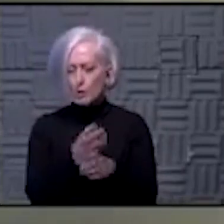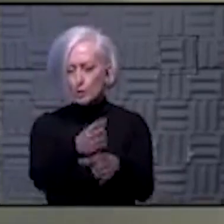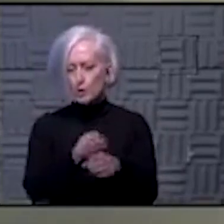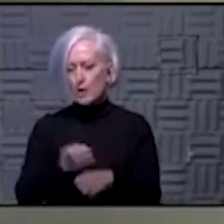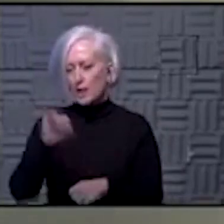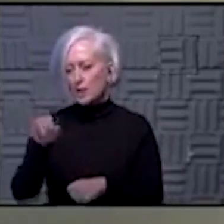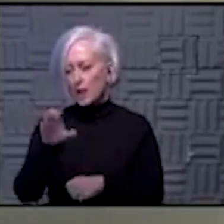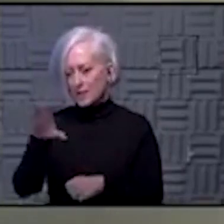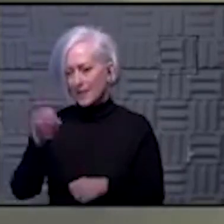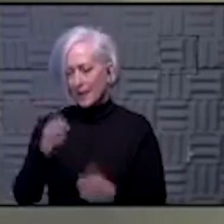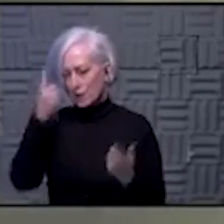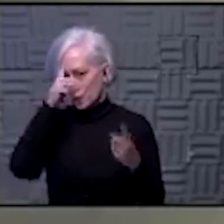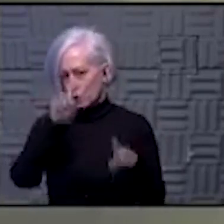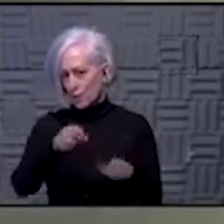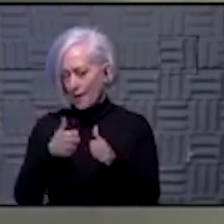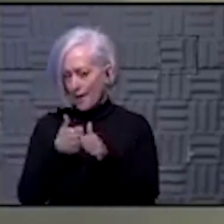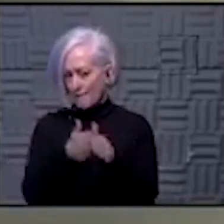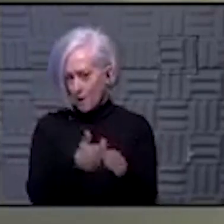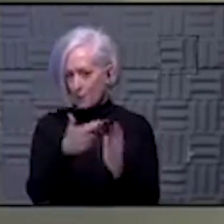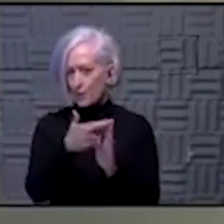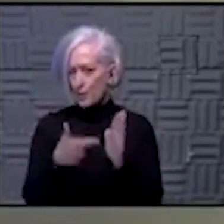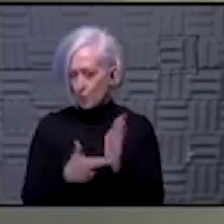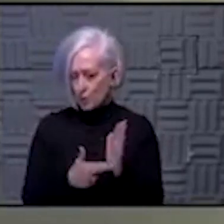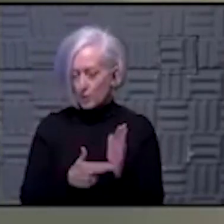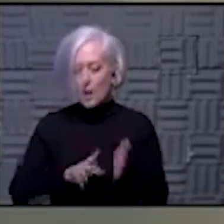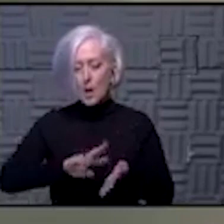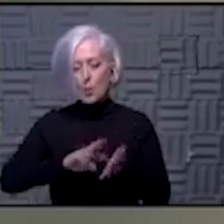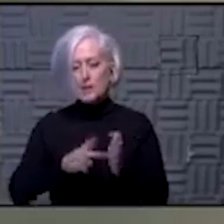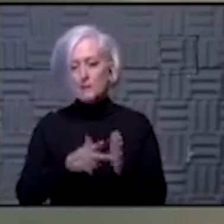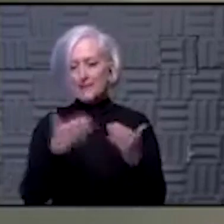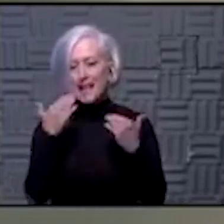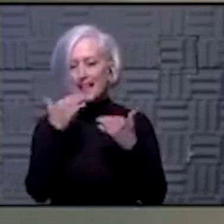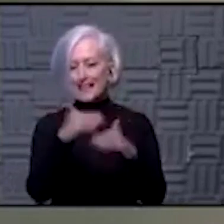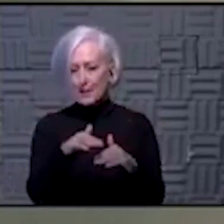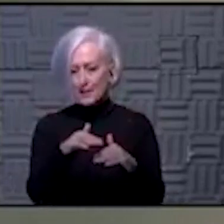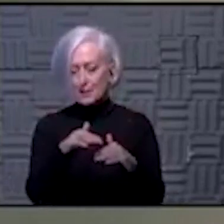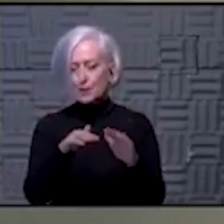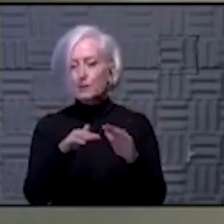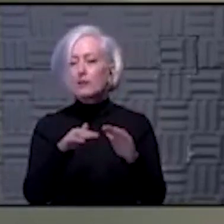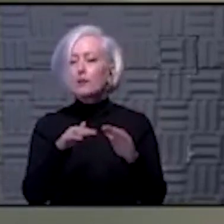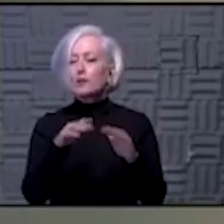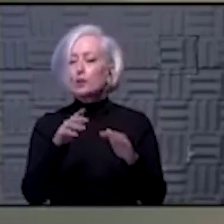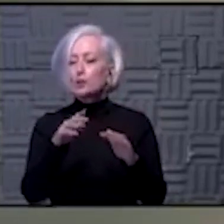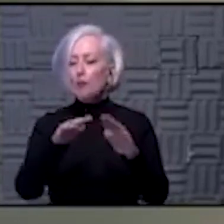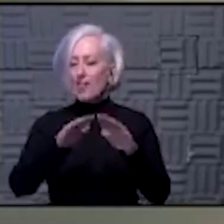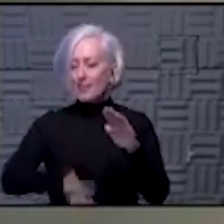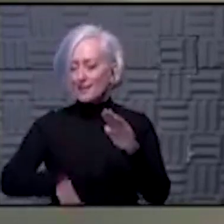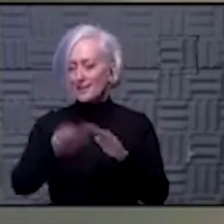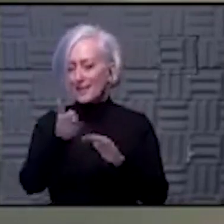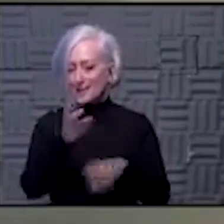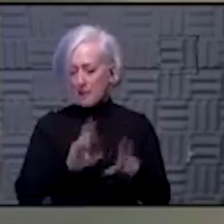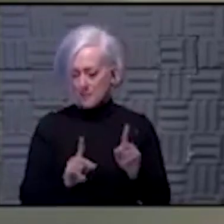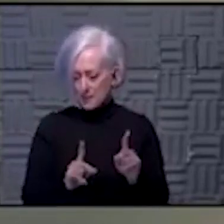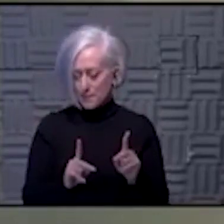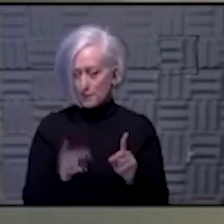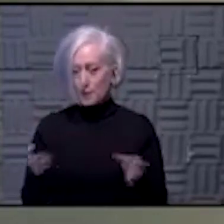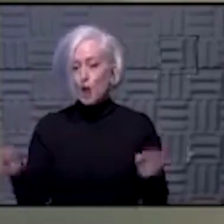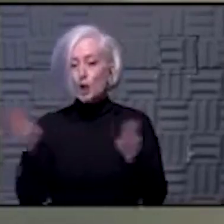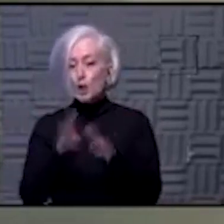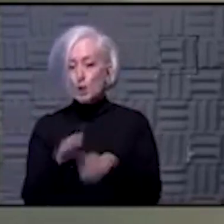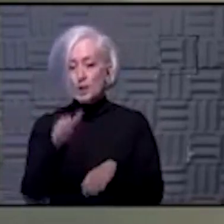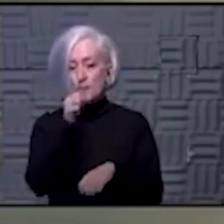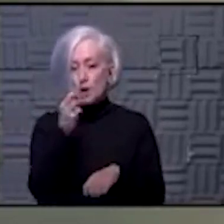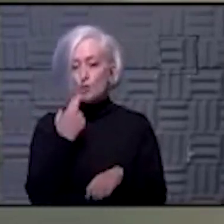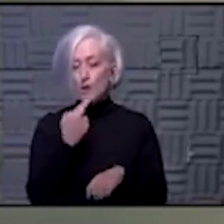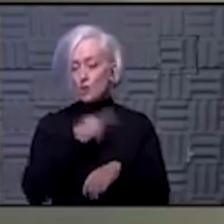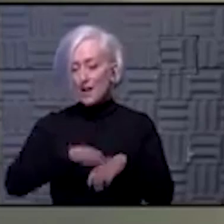those recommendations, which included limits of gatherings of 10 or fewer, but also closing bars and restaurants at 10